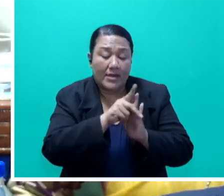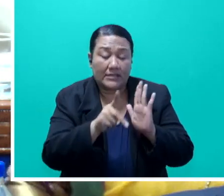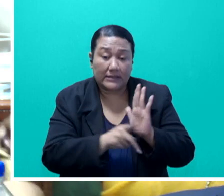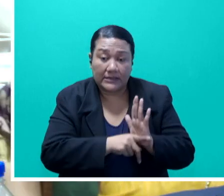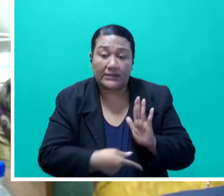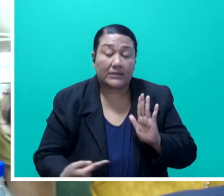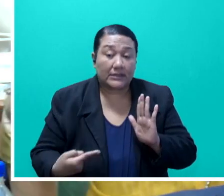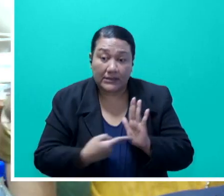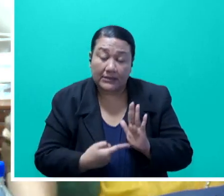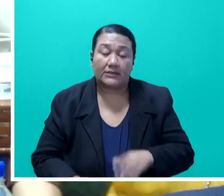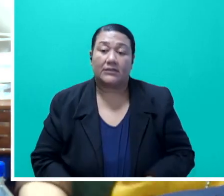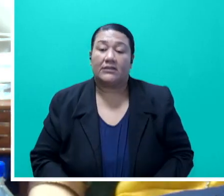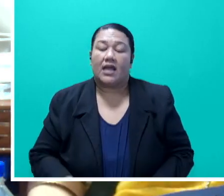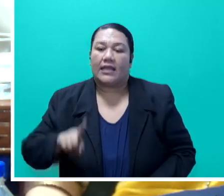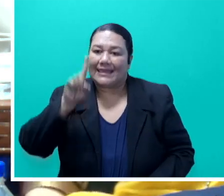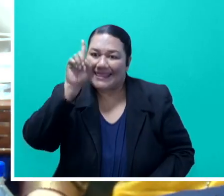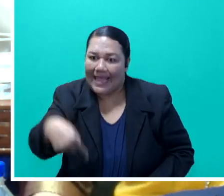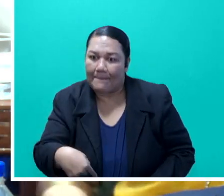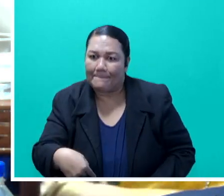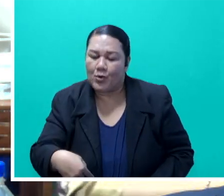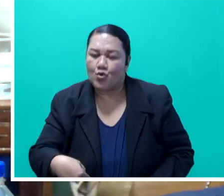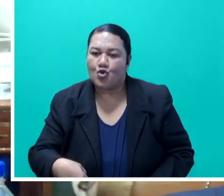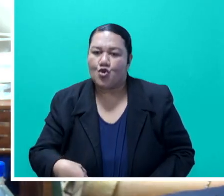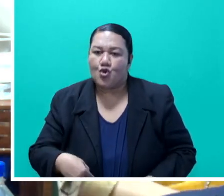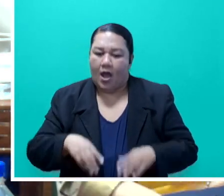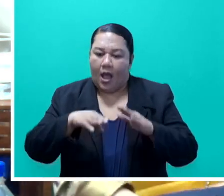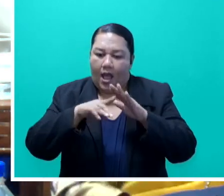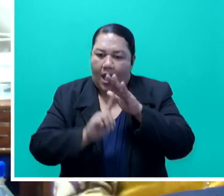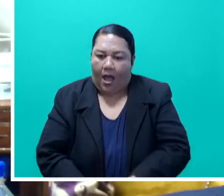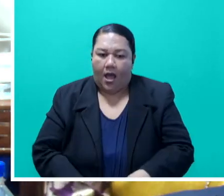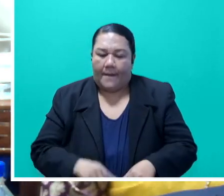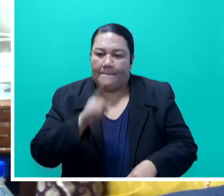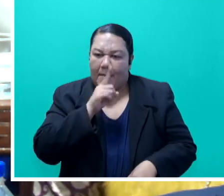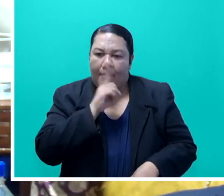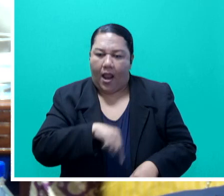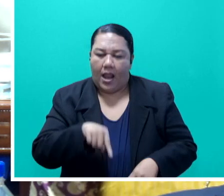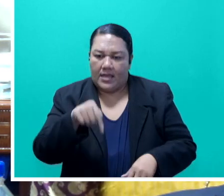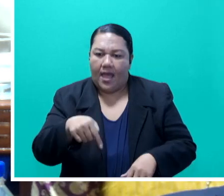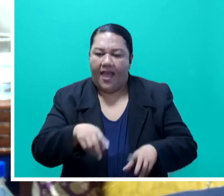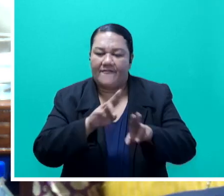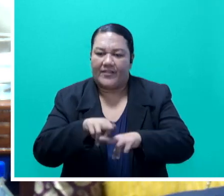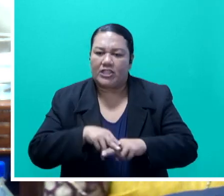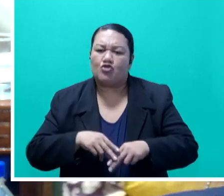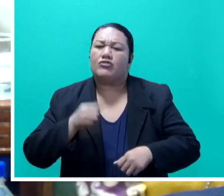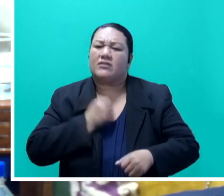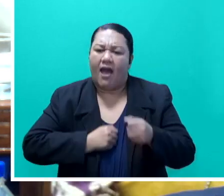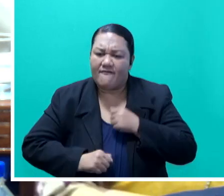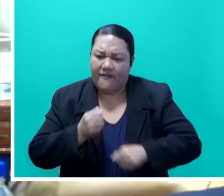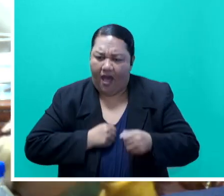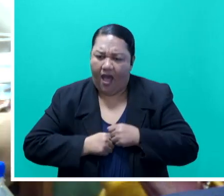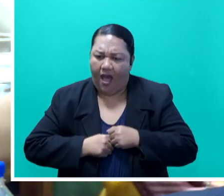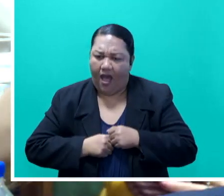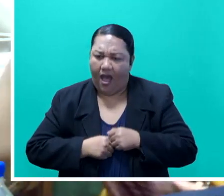ascendancy, do not belittle the ordinary Fijians. Do not belittle people who are actually suffering directly as a result of the